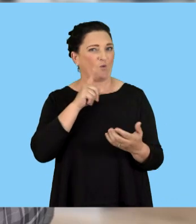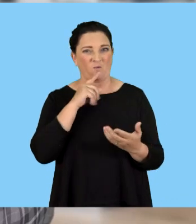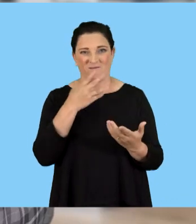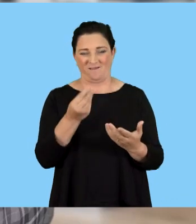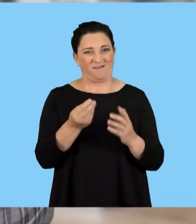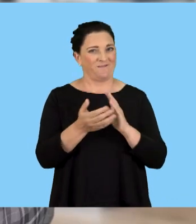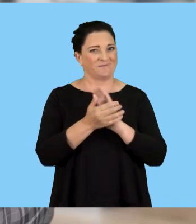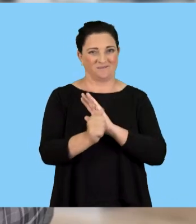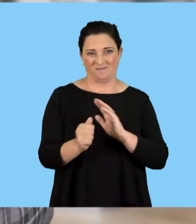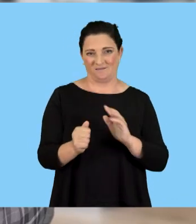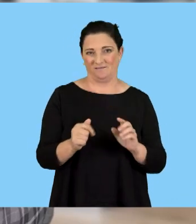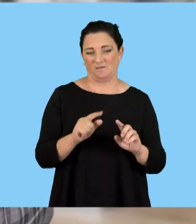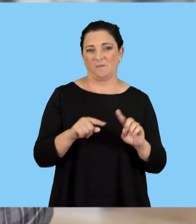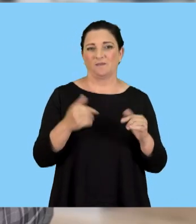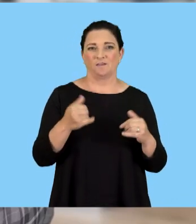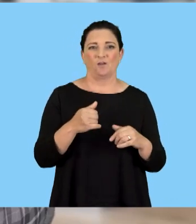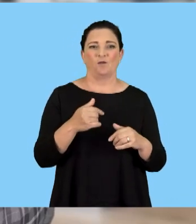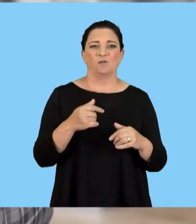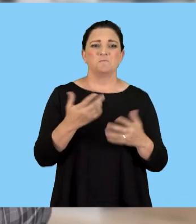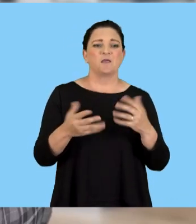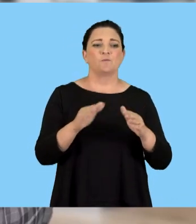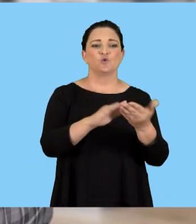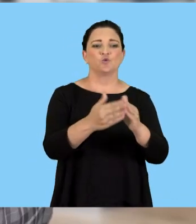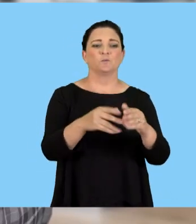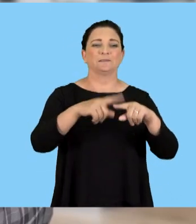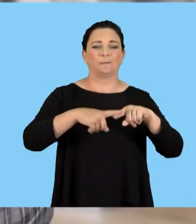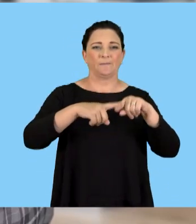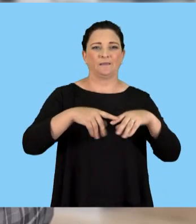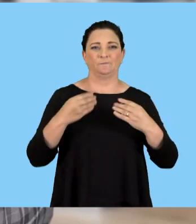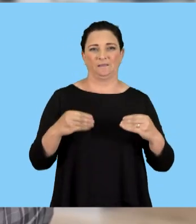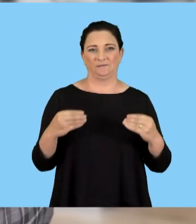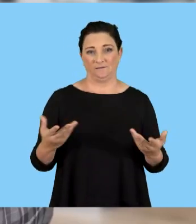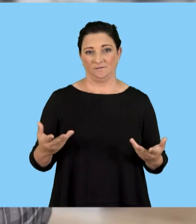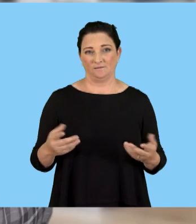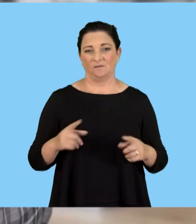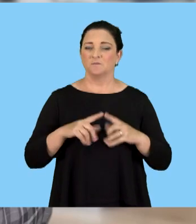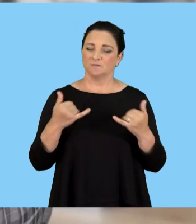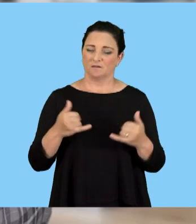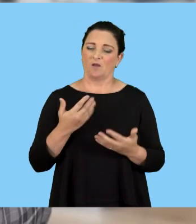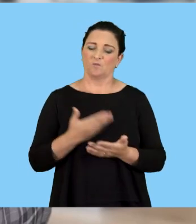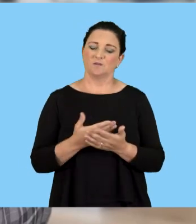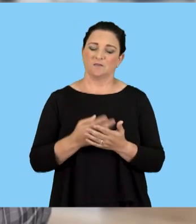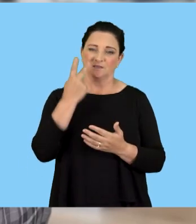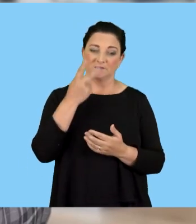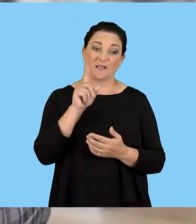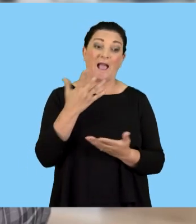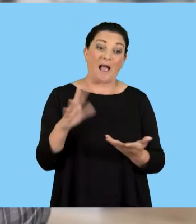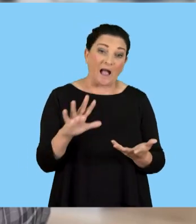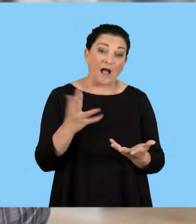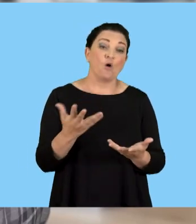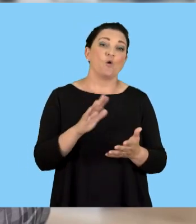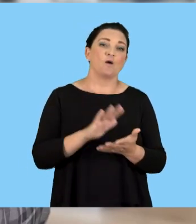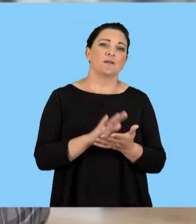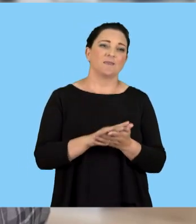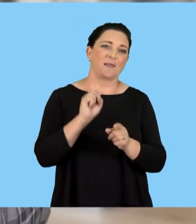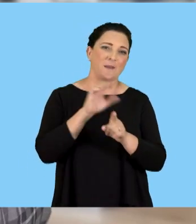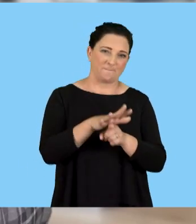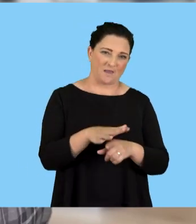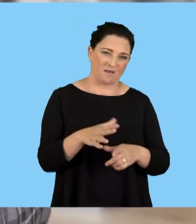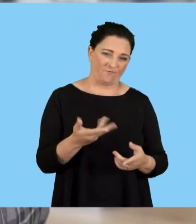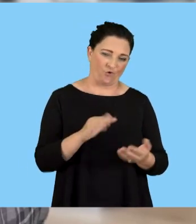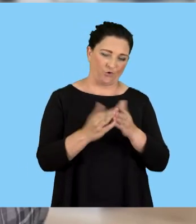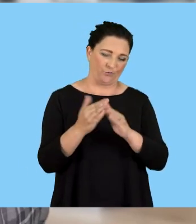the levels of education in the community. But the negatives are businesses are not always equipped to address societal problems, which